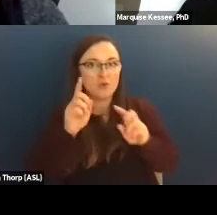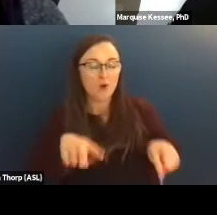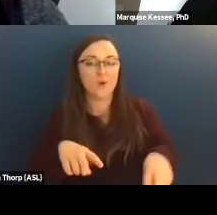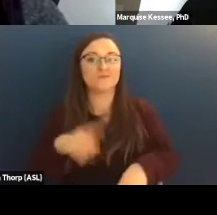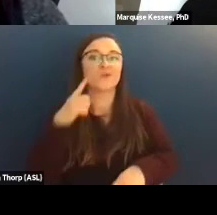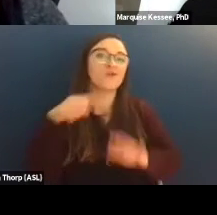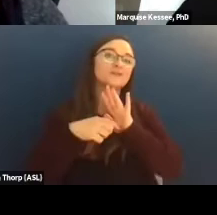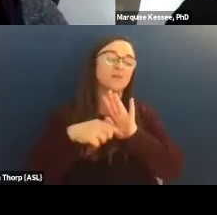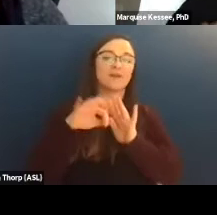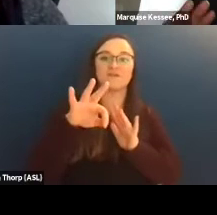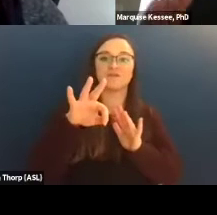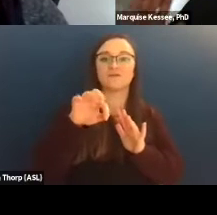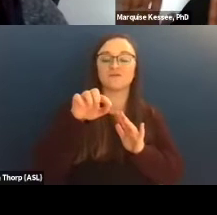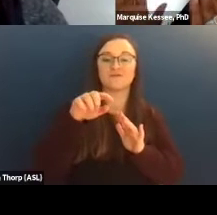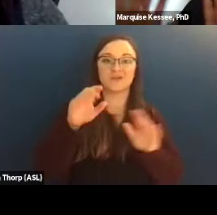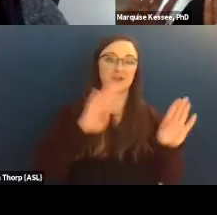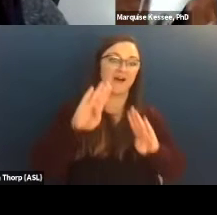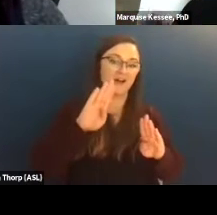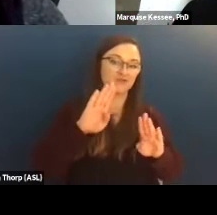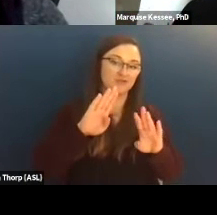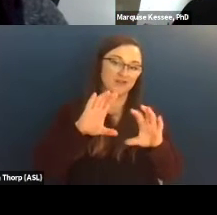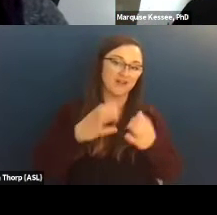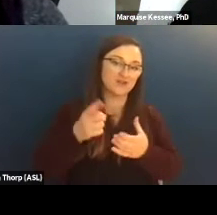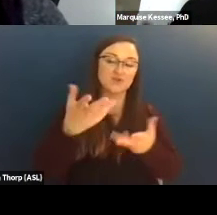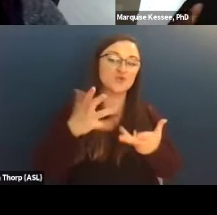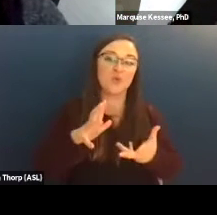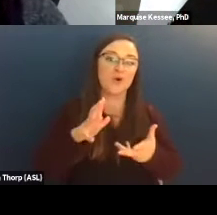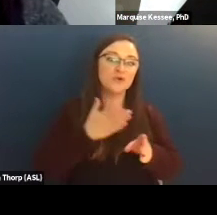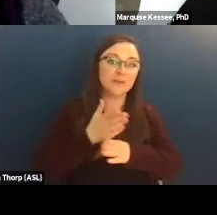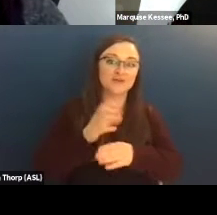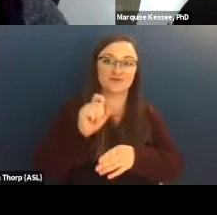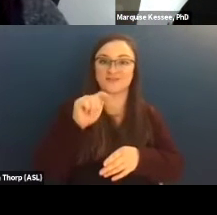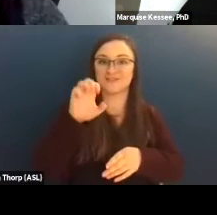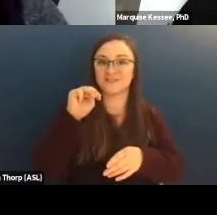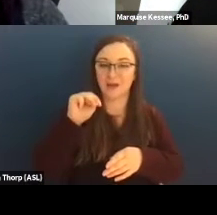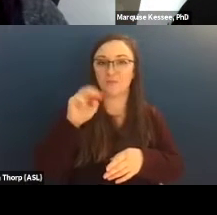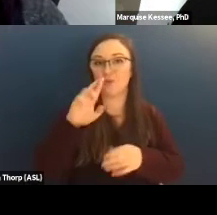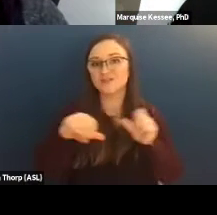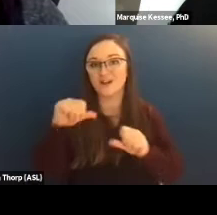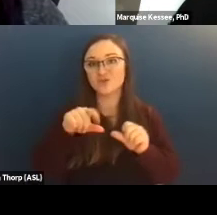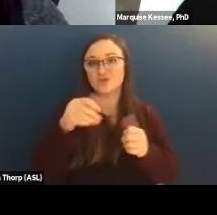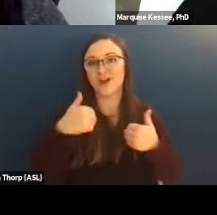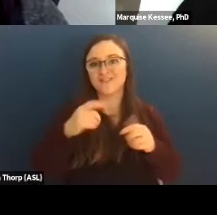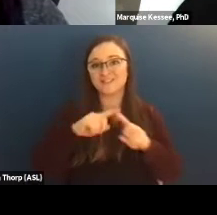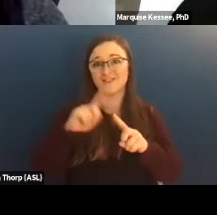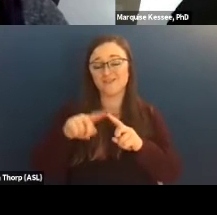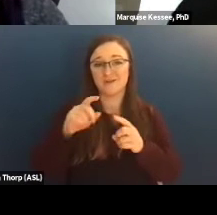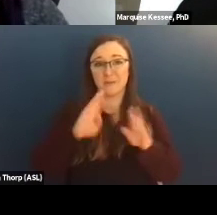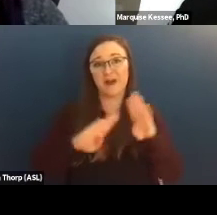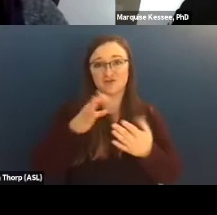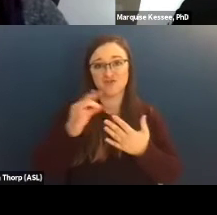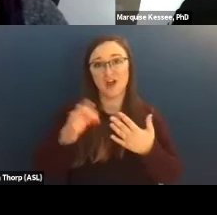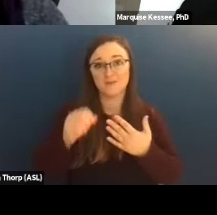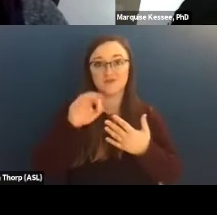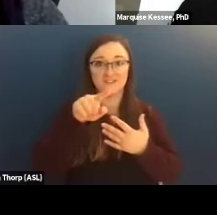if you know that you really don't want to major in STEM or science, there's a different biology for you. If you're going into